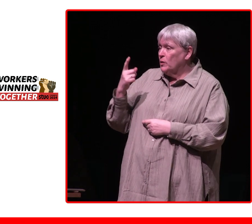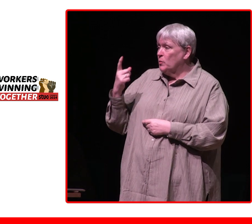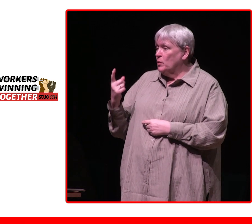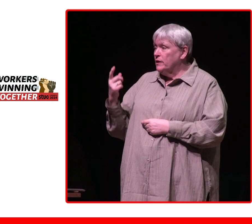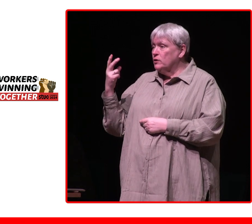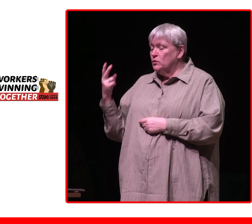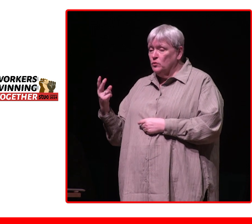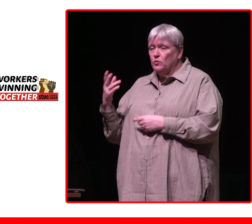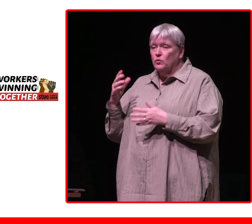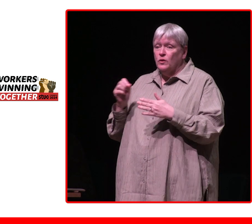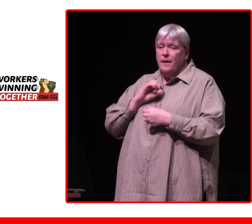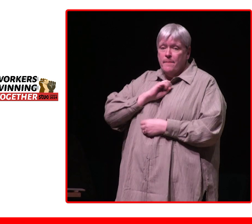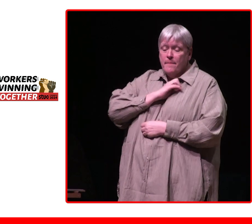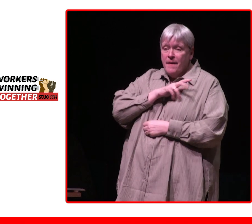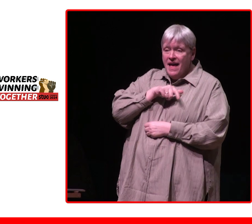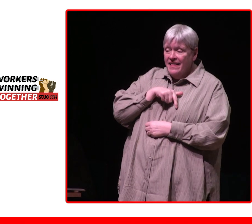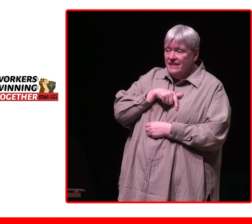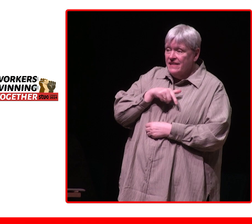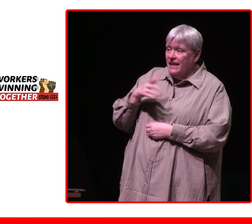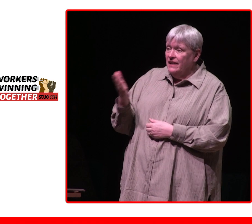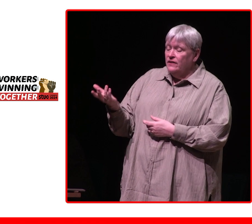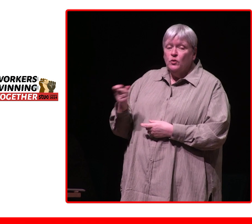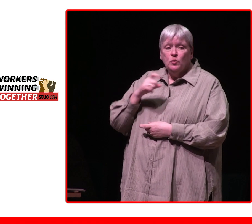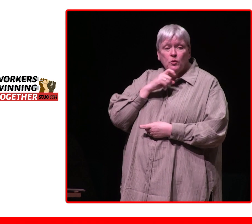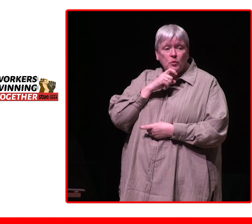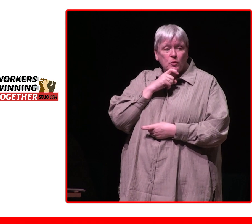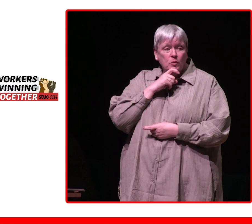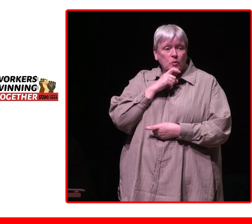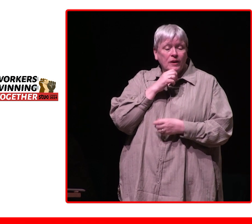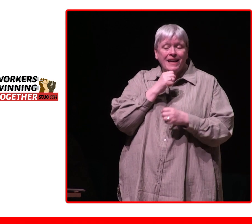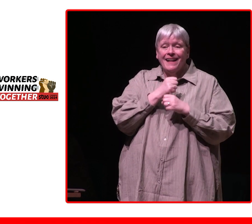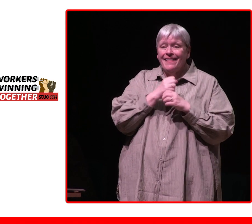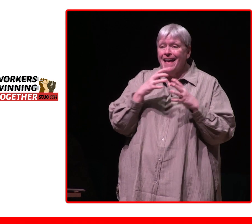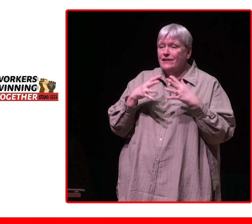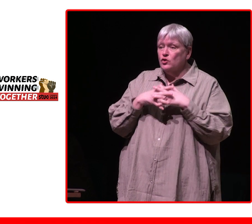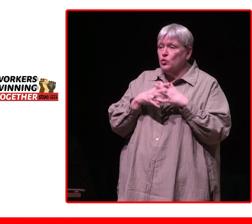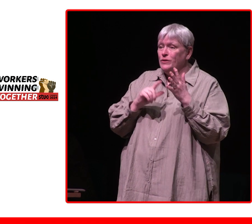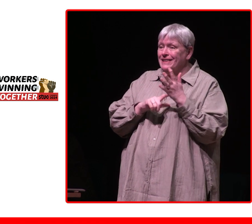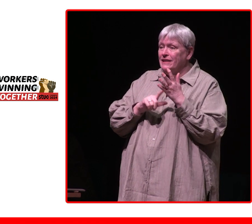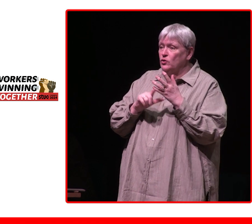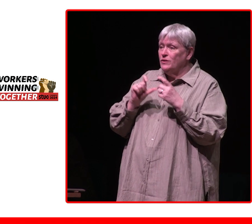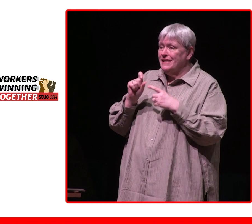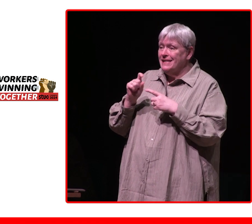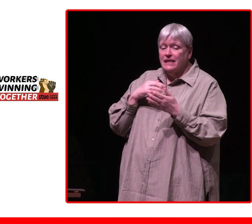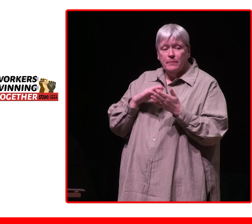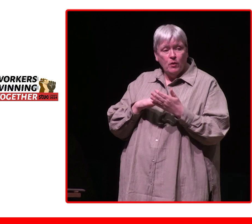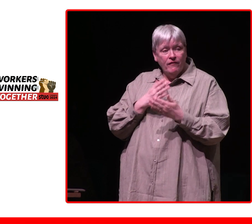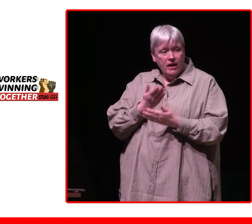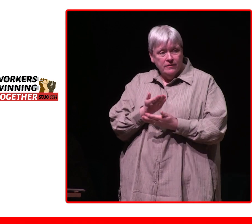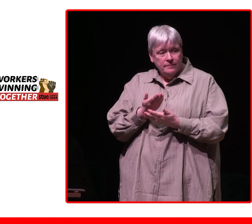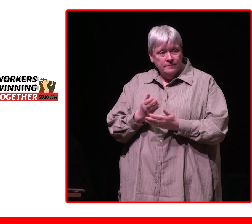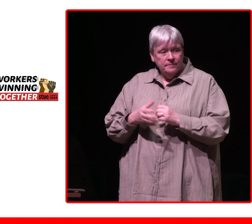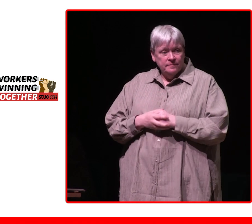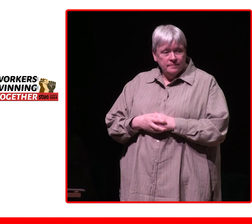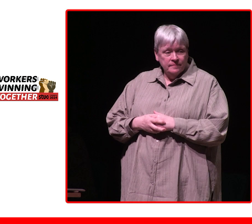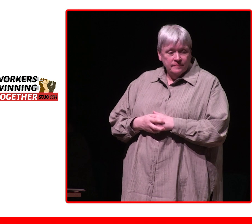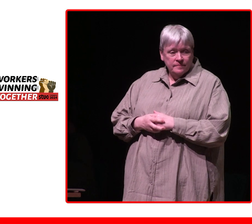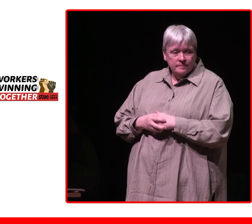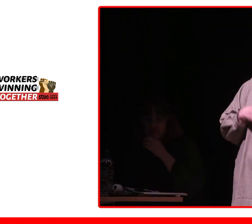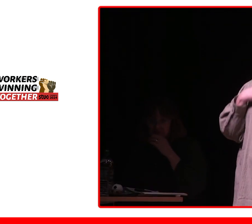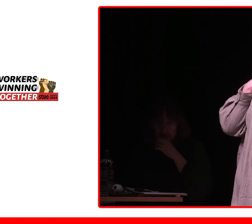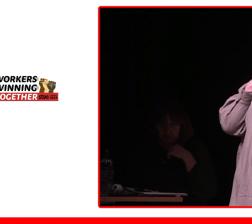112, Palestine, and it's submitted by Glasgow Trade Union Council. Can I see the mover, Jen?